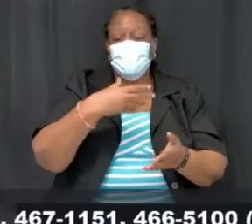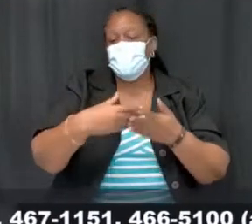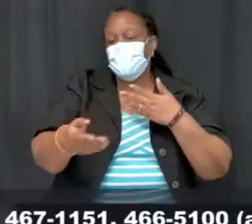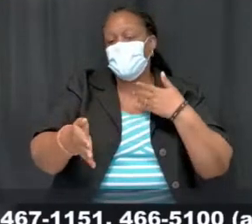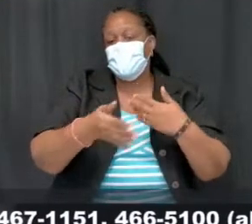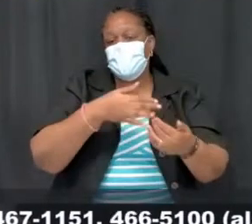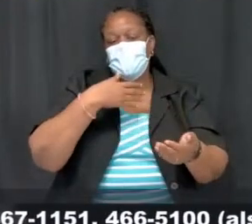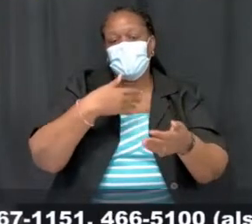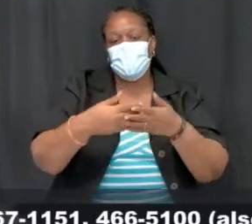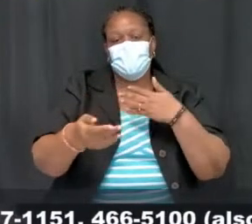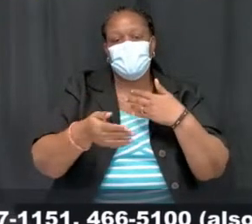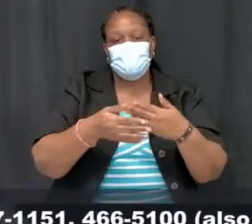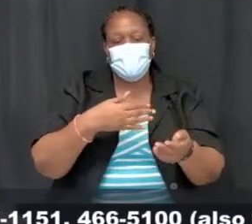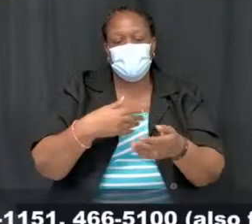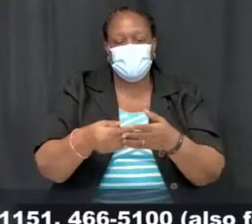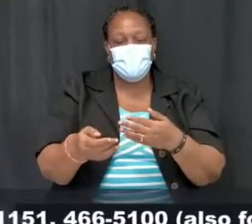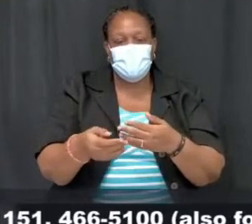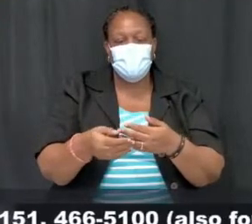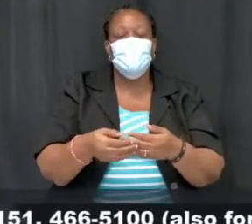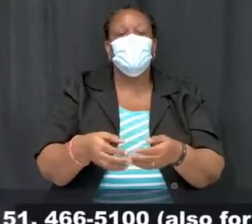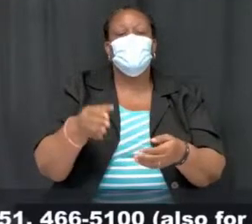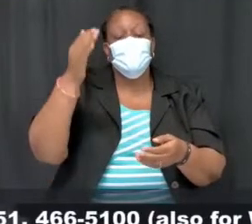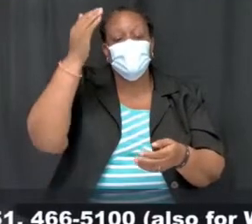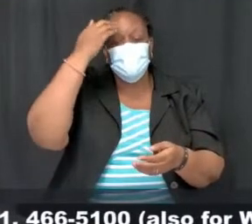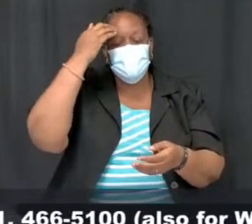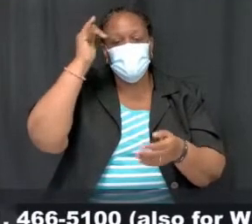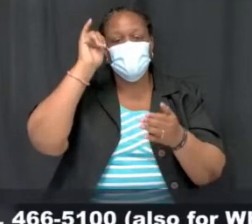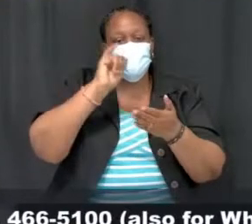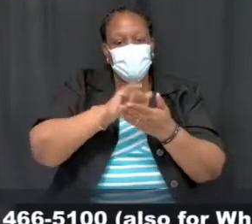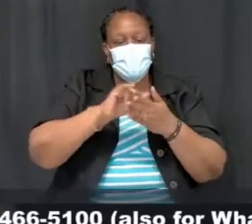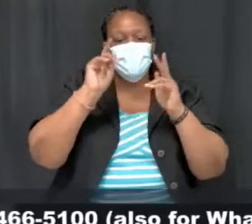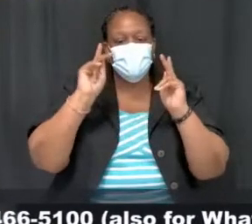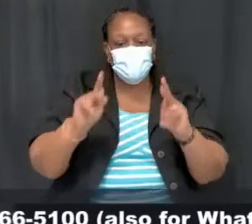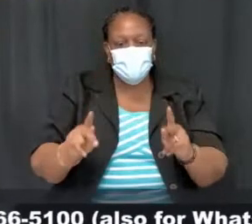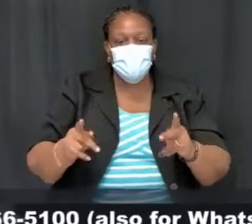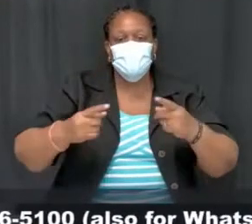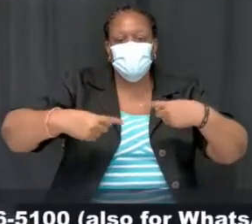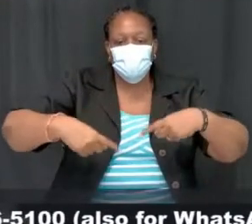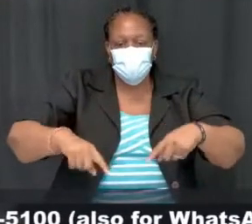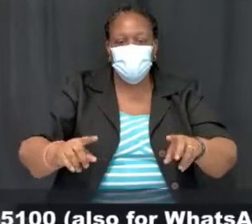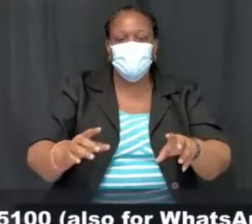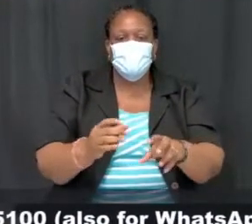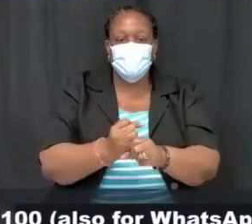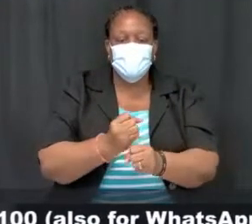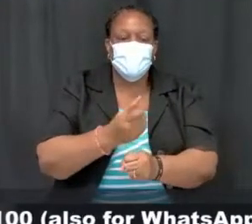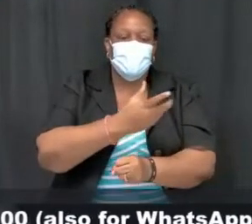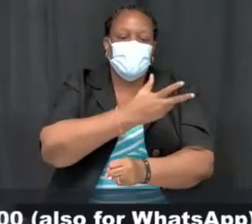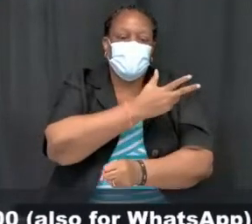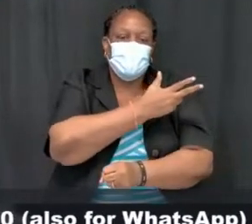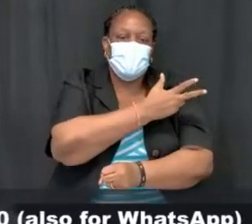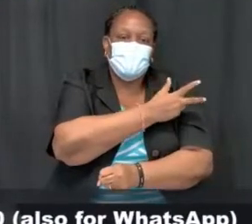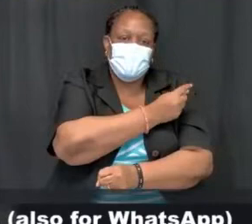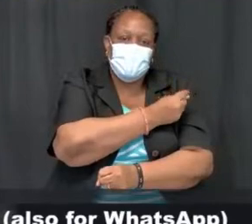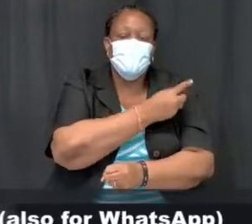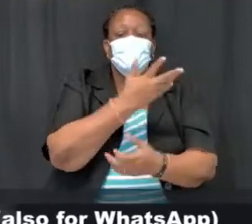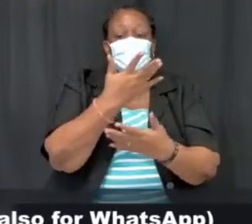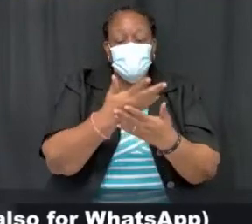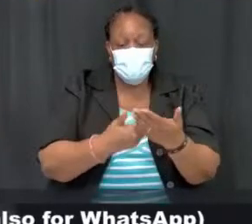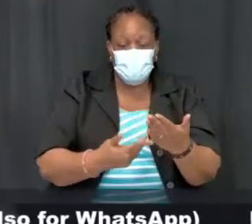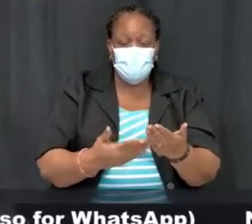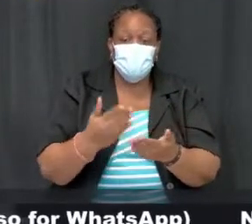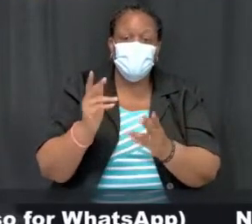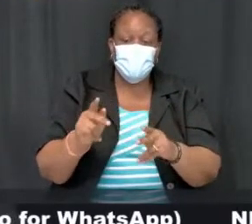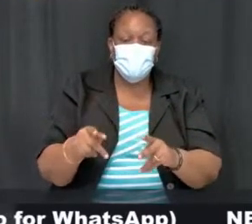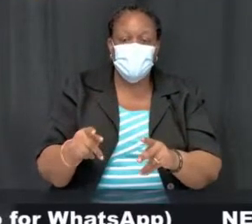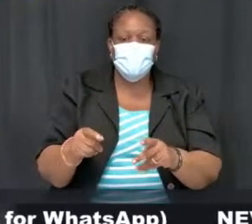success of our vaccination program. With that said, however, there is complacency. There is